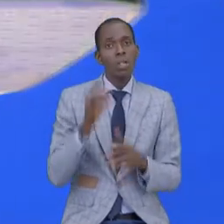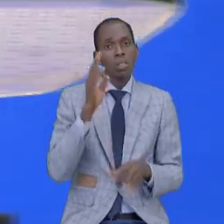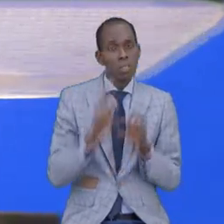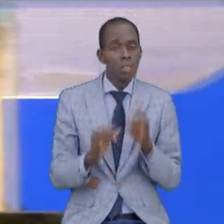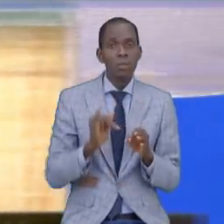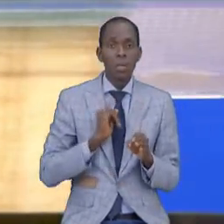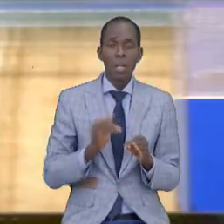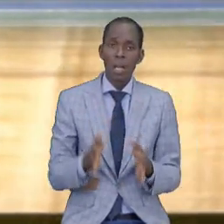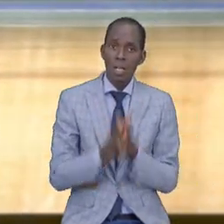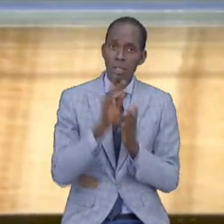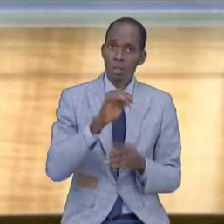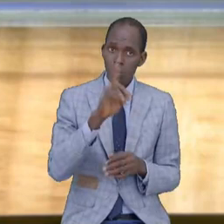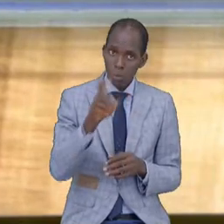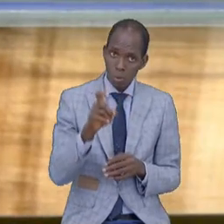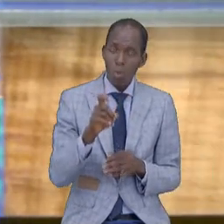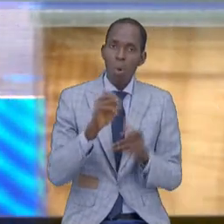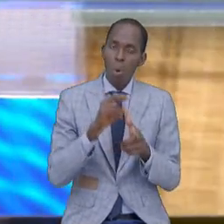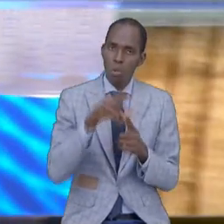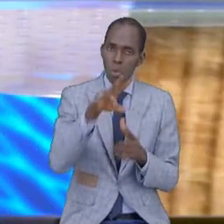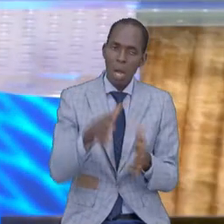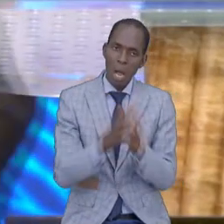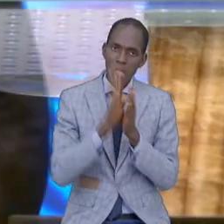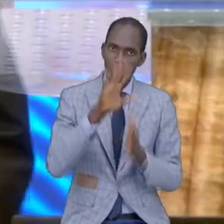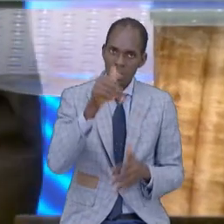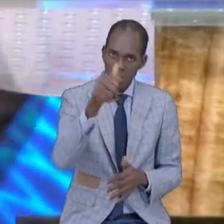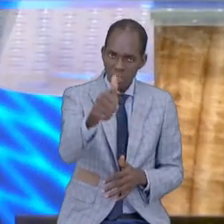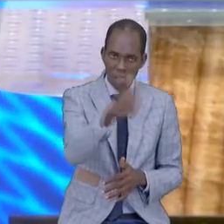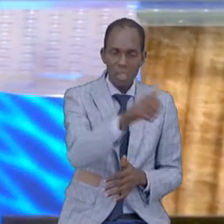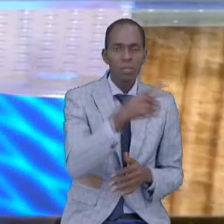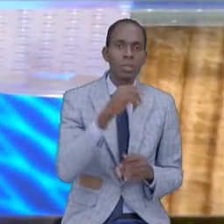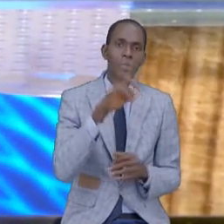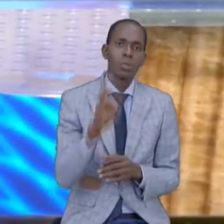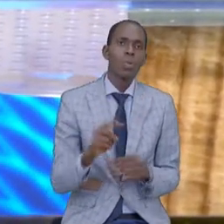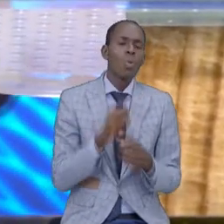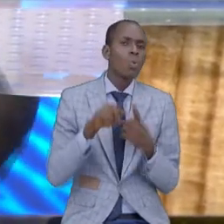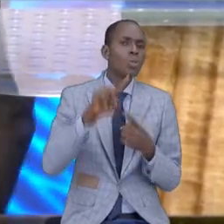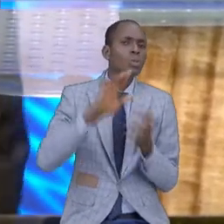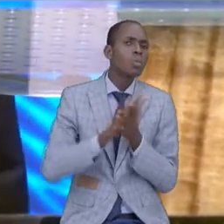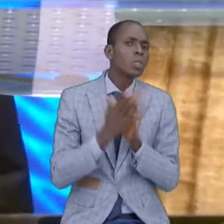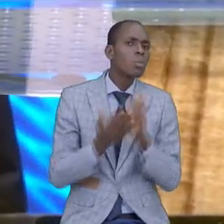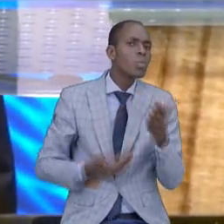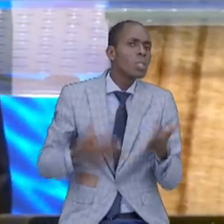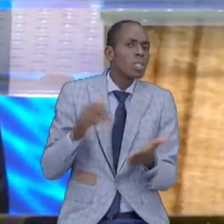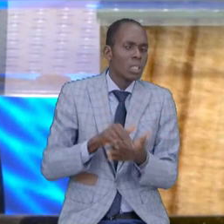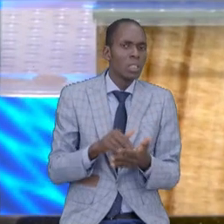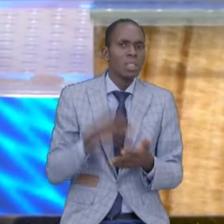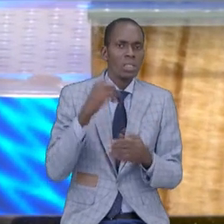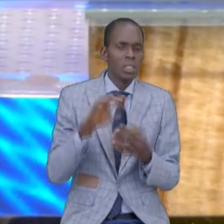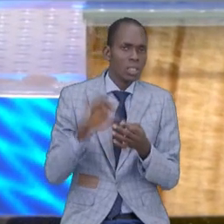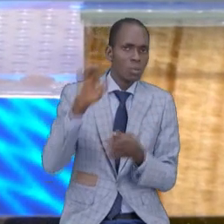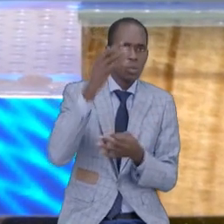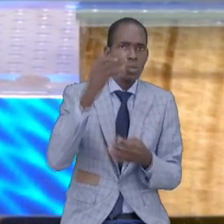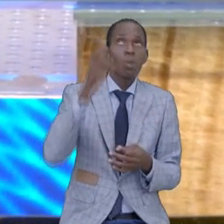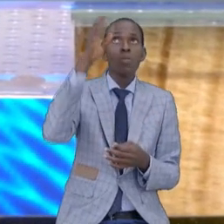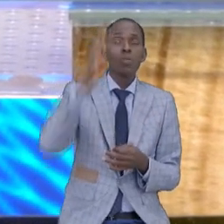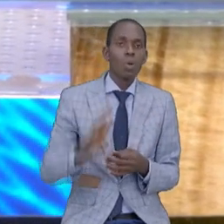question, you ask yourself the question. When you are born again, the Spirit of God bore